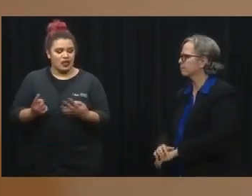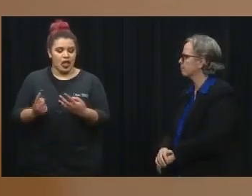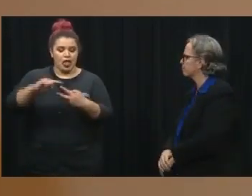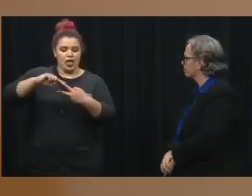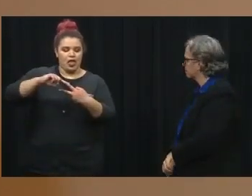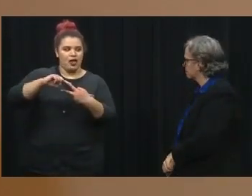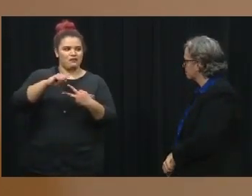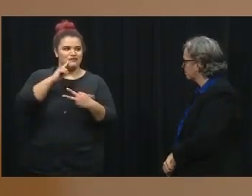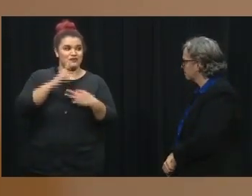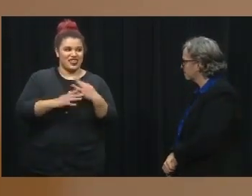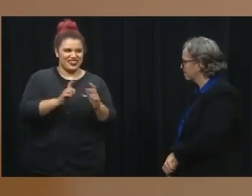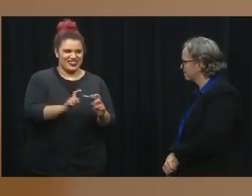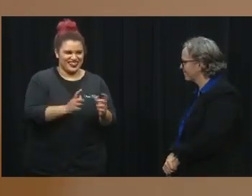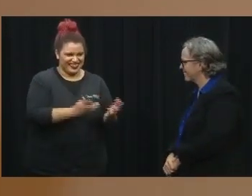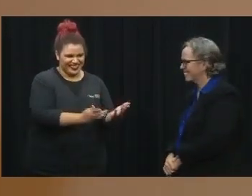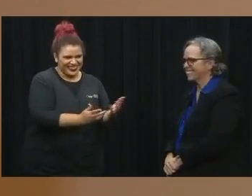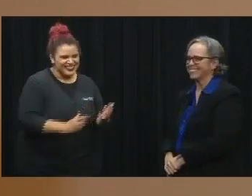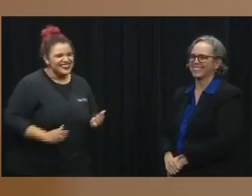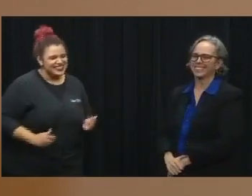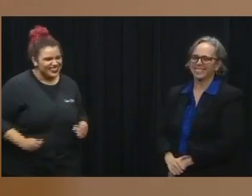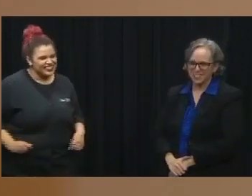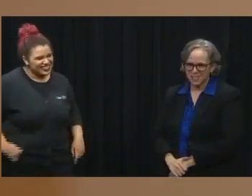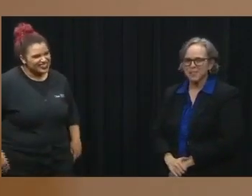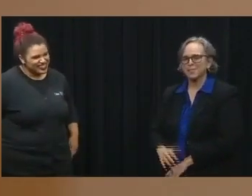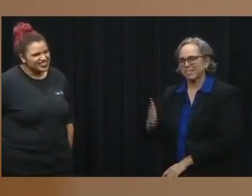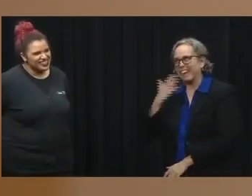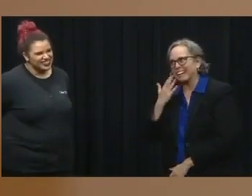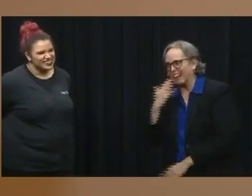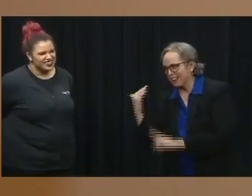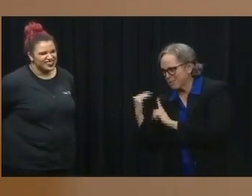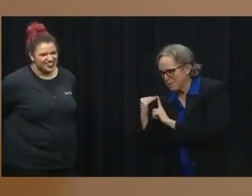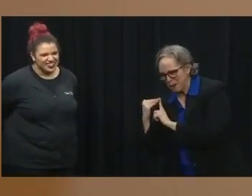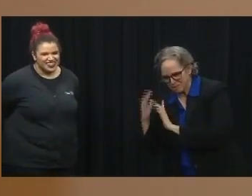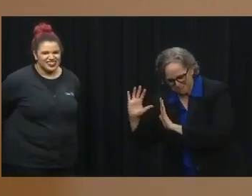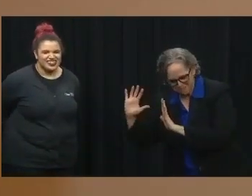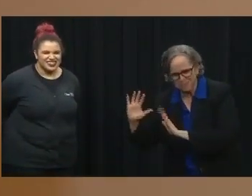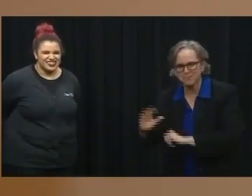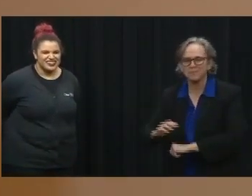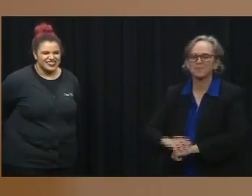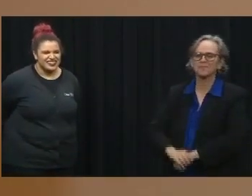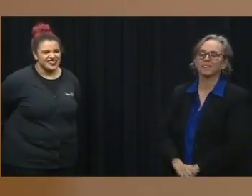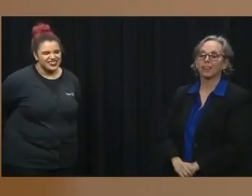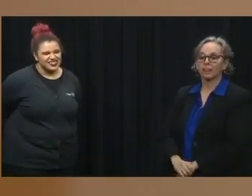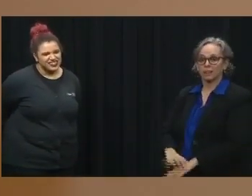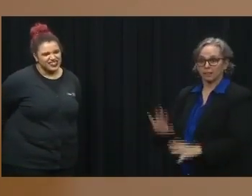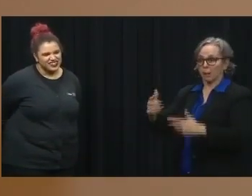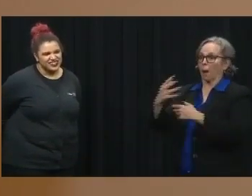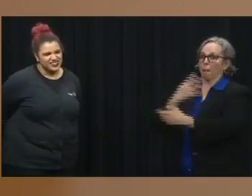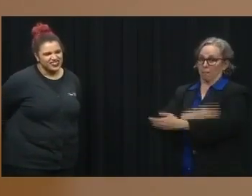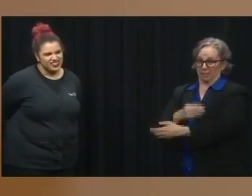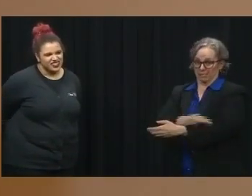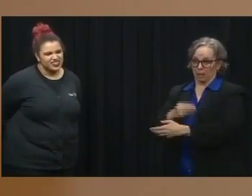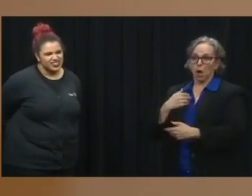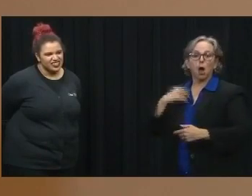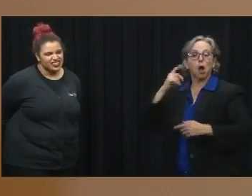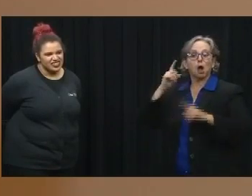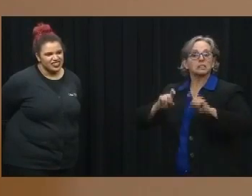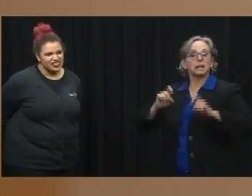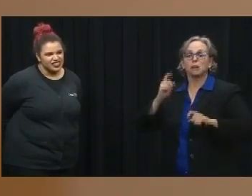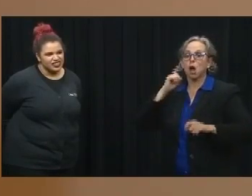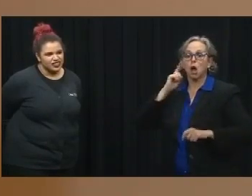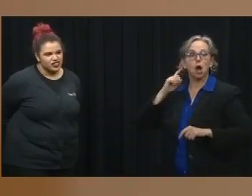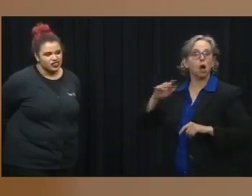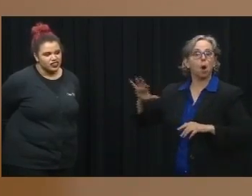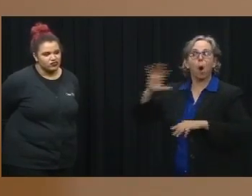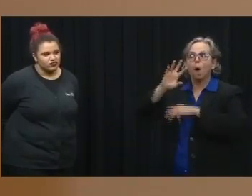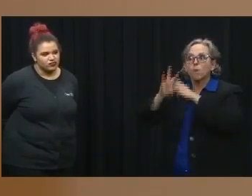question was about blood tests, and there are blood tests in existence that I've heard about around the world, nothing that I've seen yet